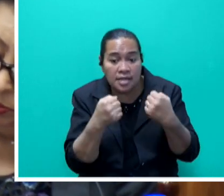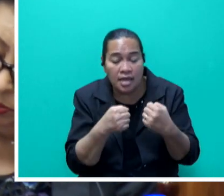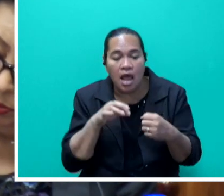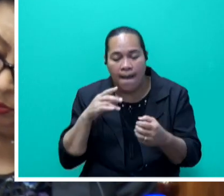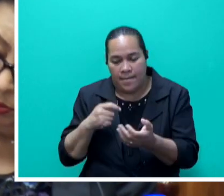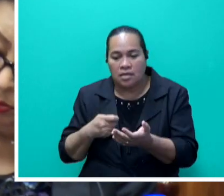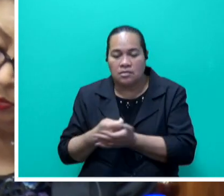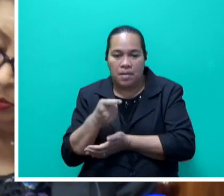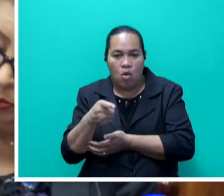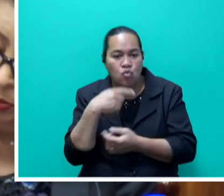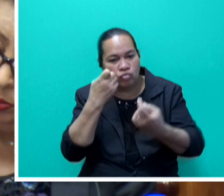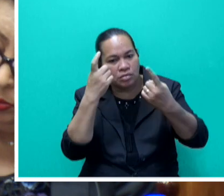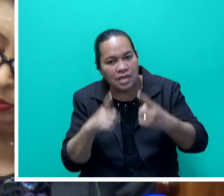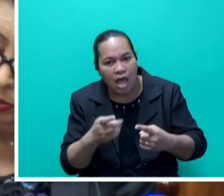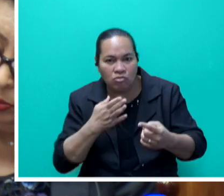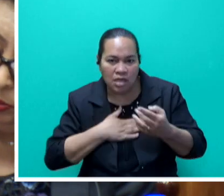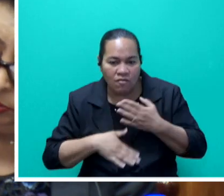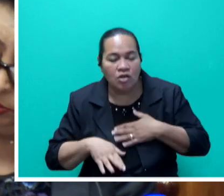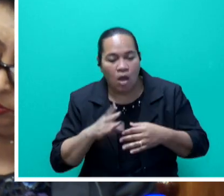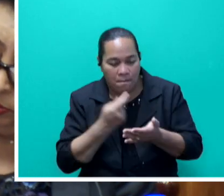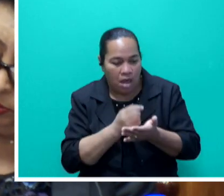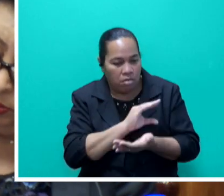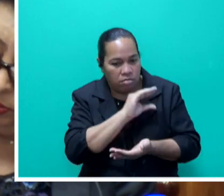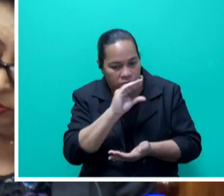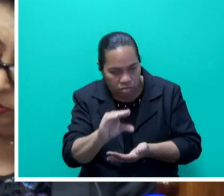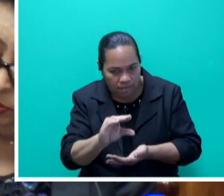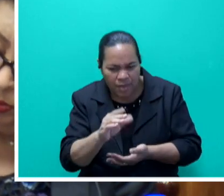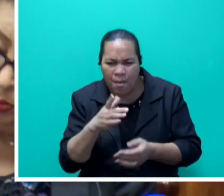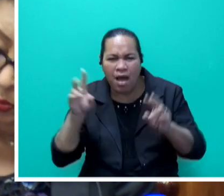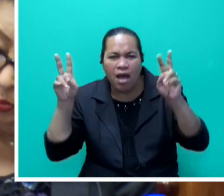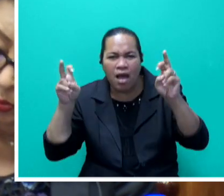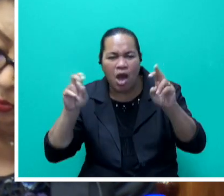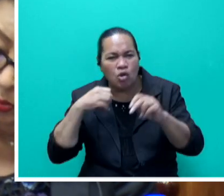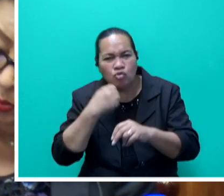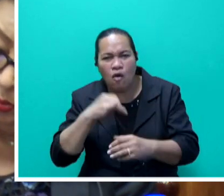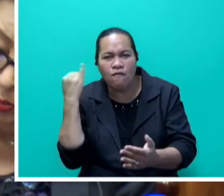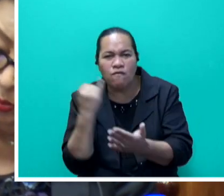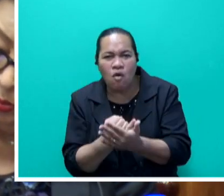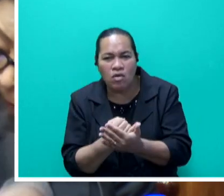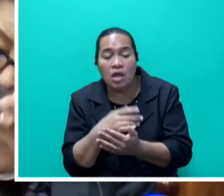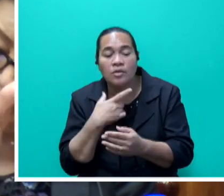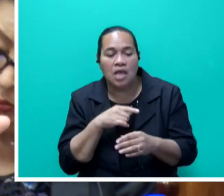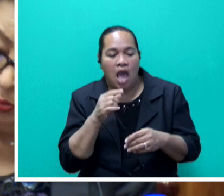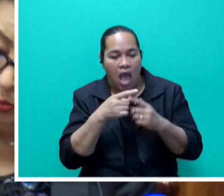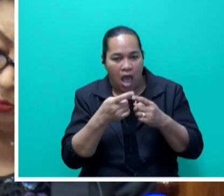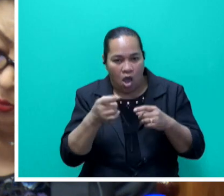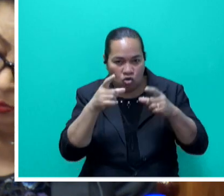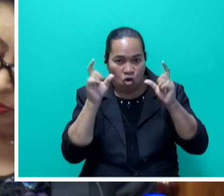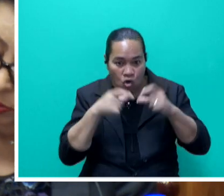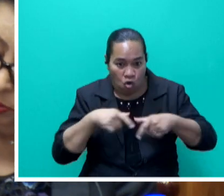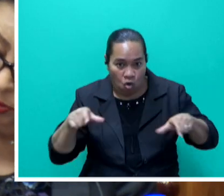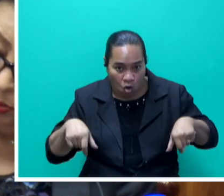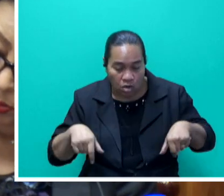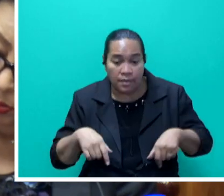as a result of an accident in Fiji. Lump sum payment may be under the no-fault scheme or lump sum awarded by the court. LTA, Honourable Speaker,